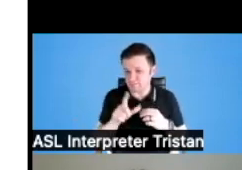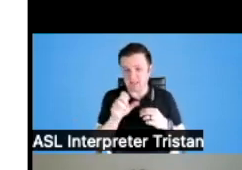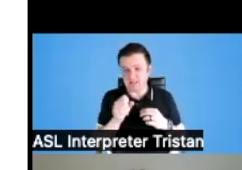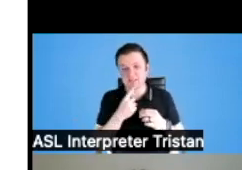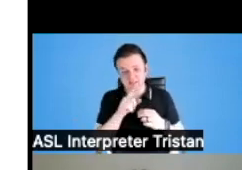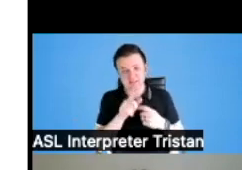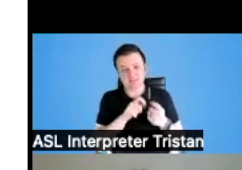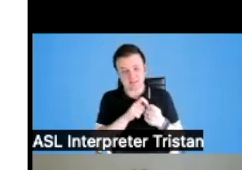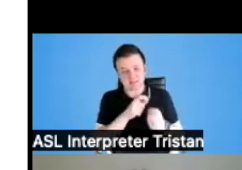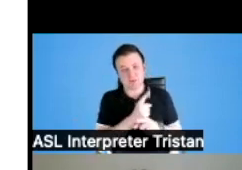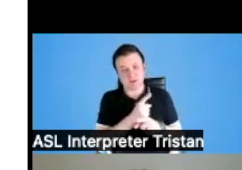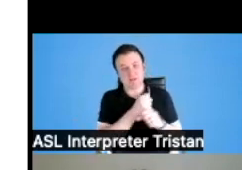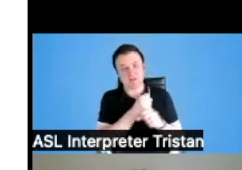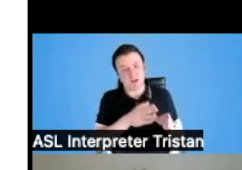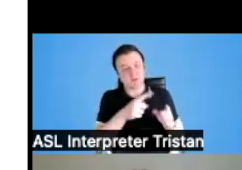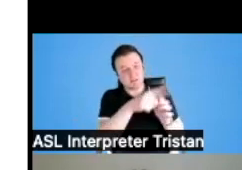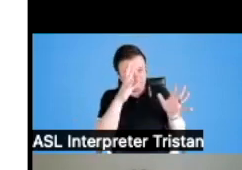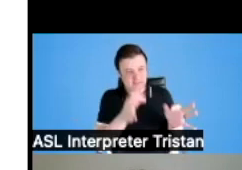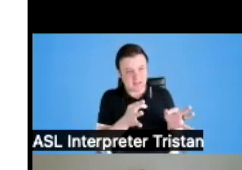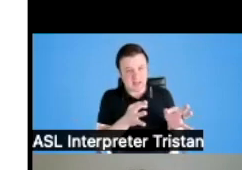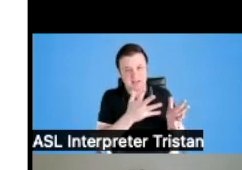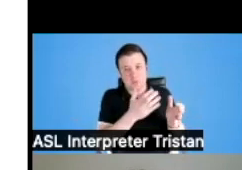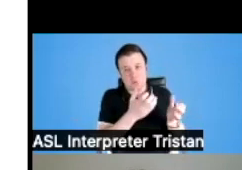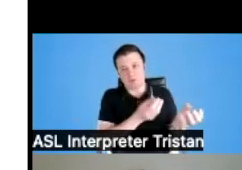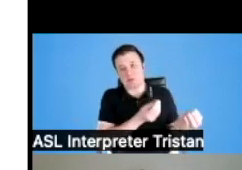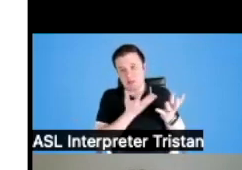right. Survivors get to choose what they share with us